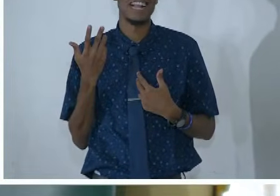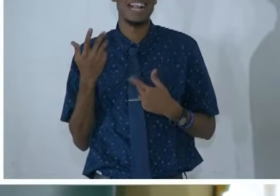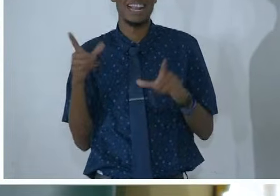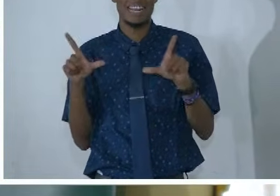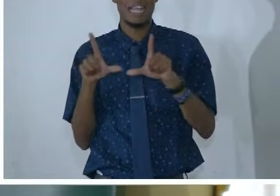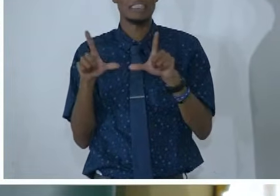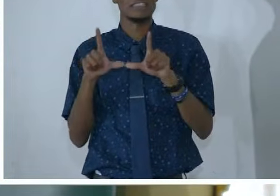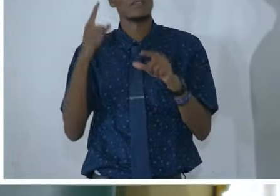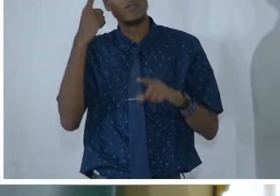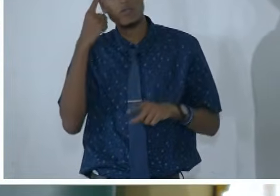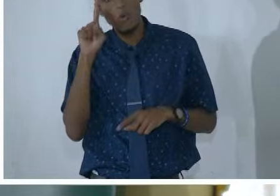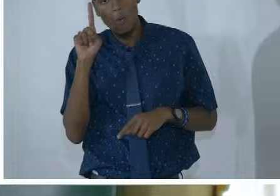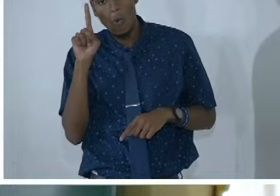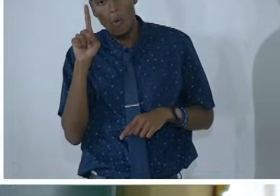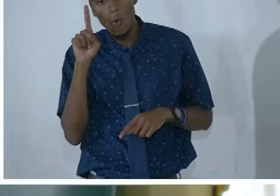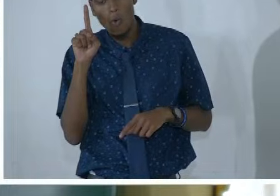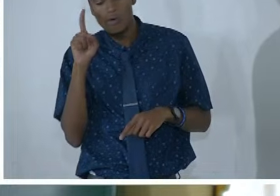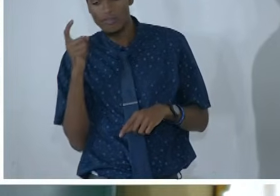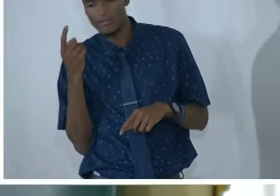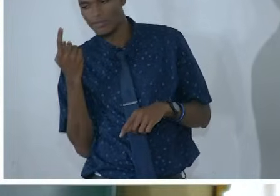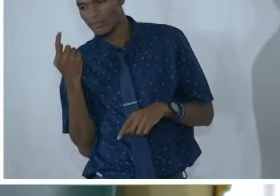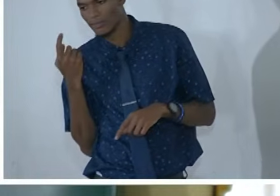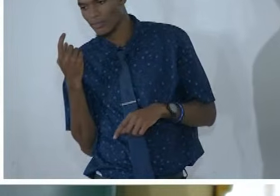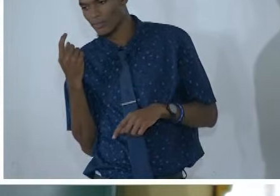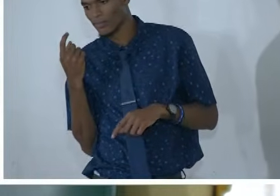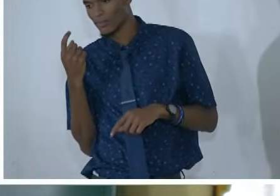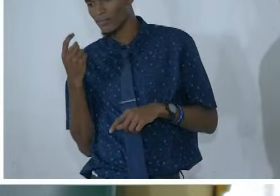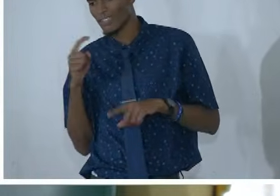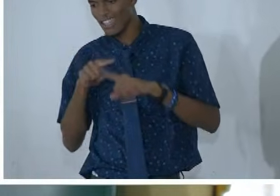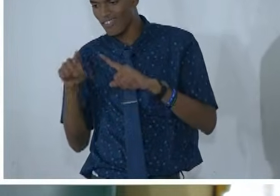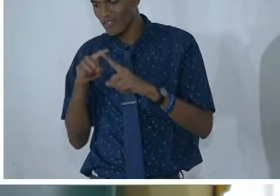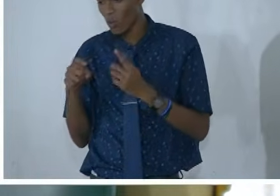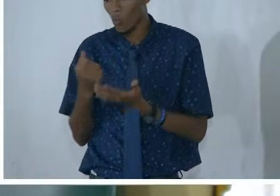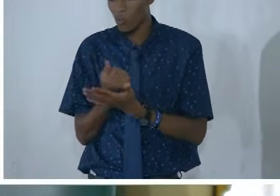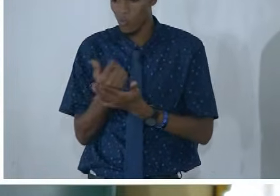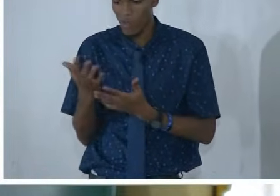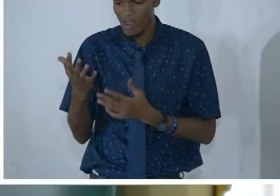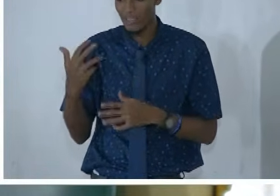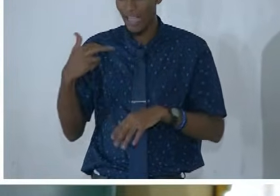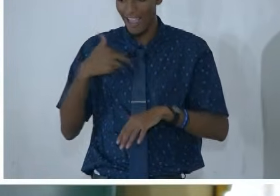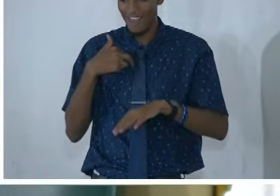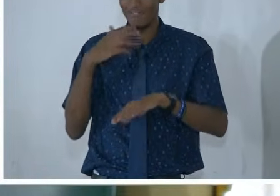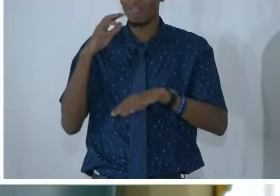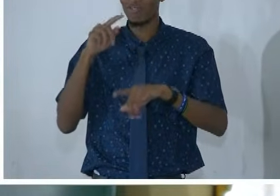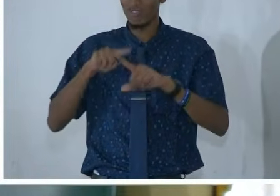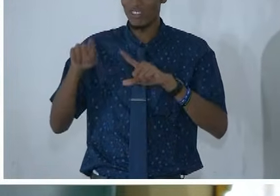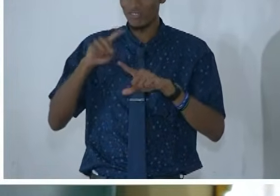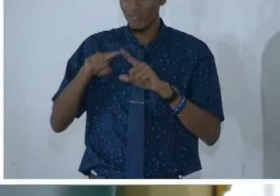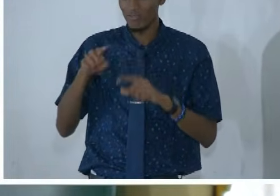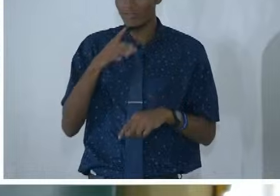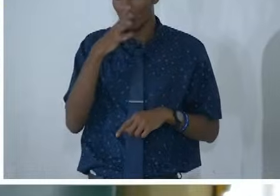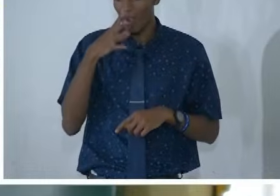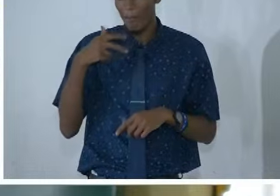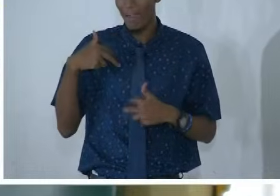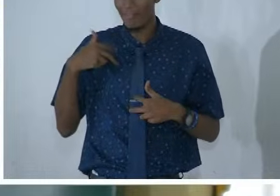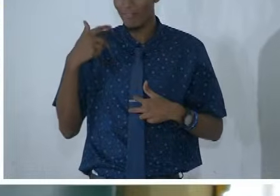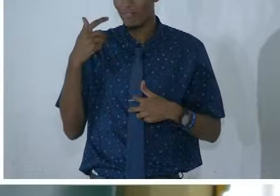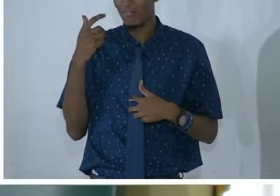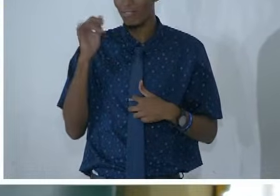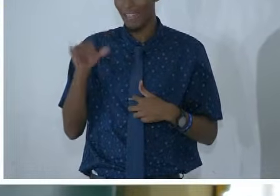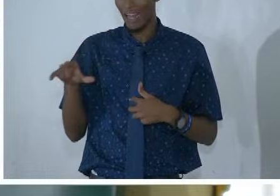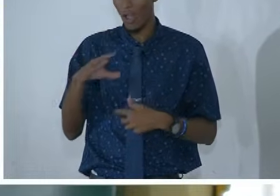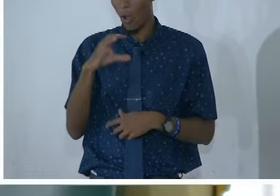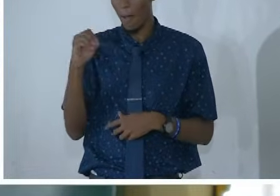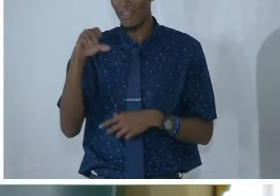to rare earths across a number of the waste spots, including Alpart's waste spot. And that company has been